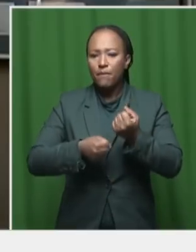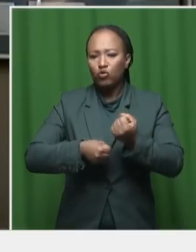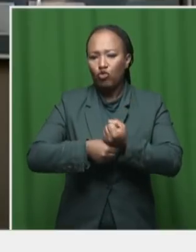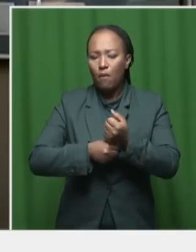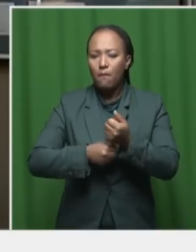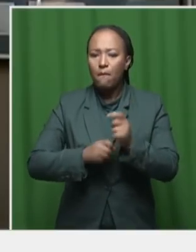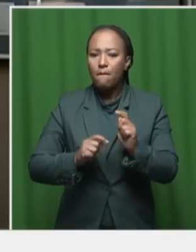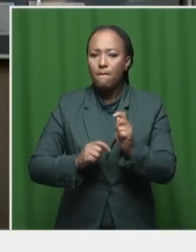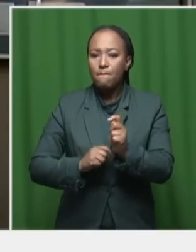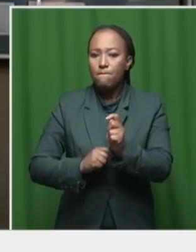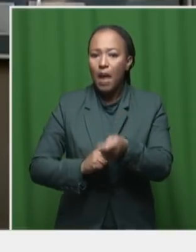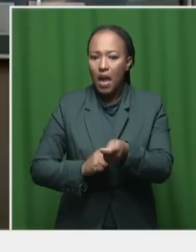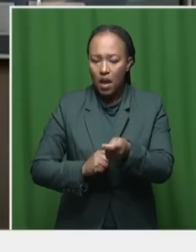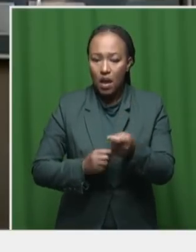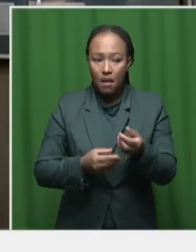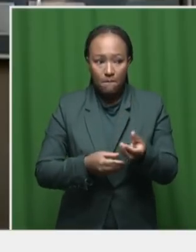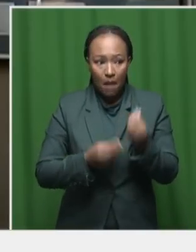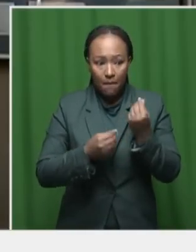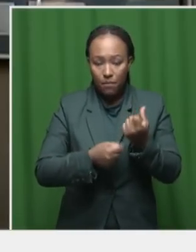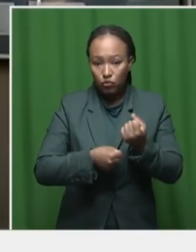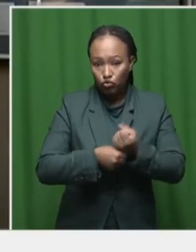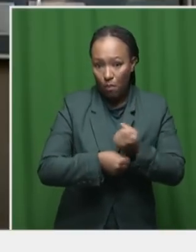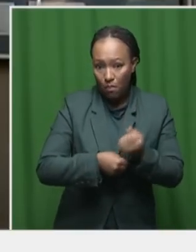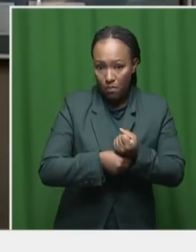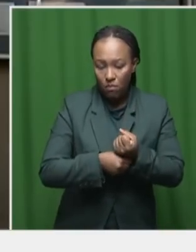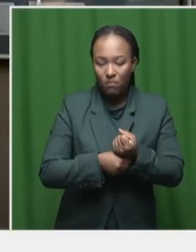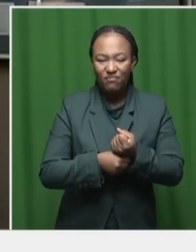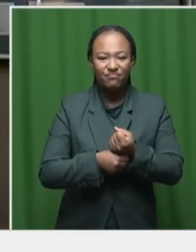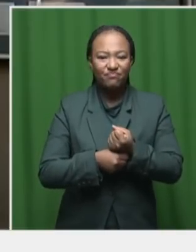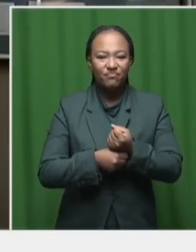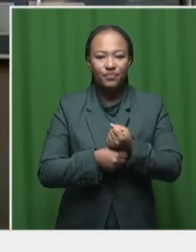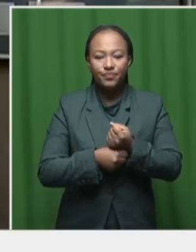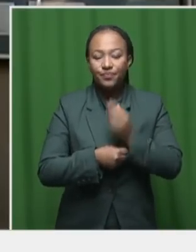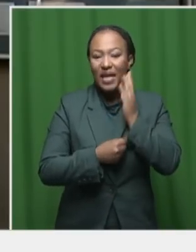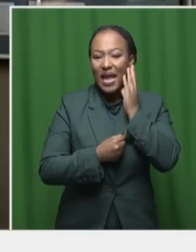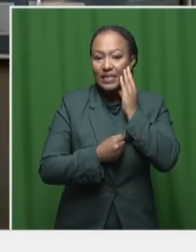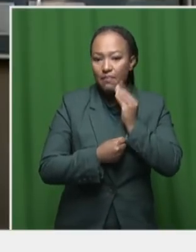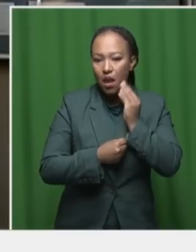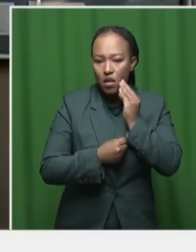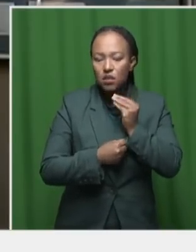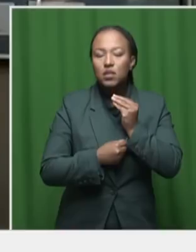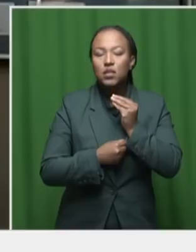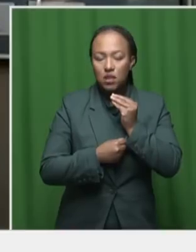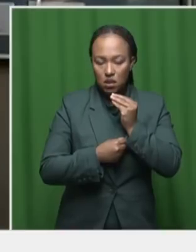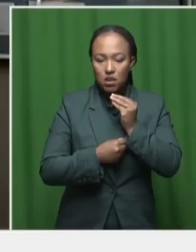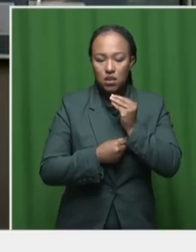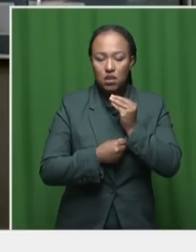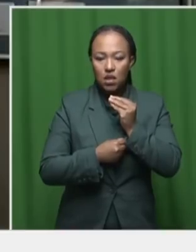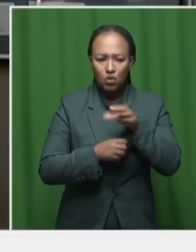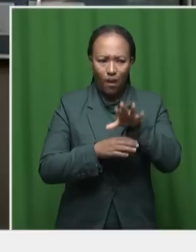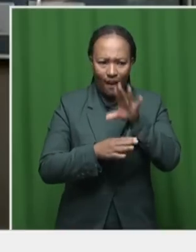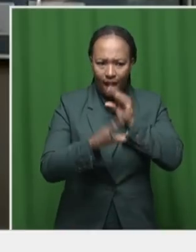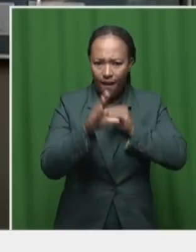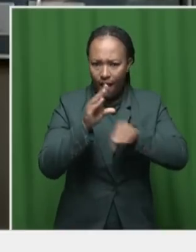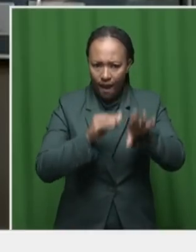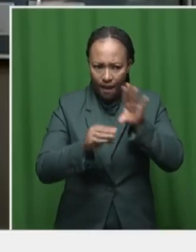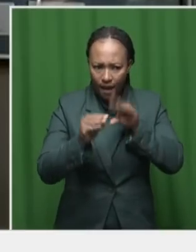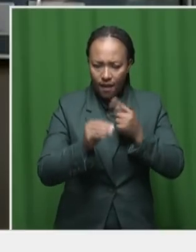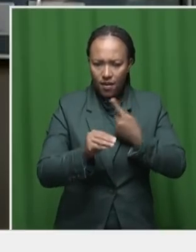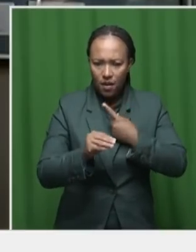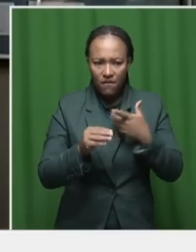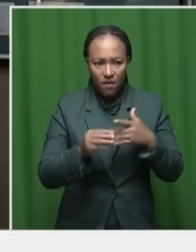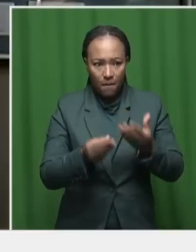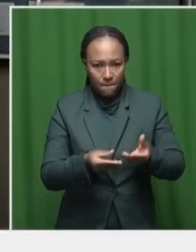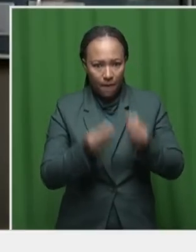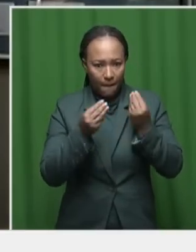a job. So if you can find any kind of job, experience is the best that you can do to invest in yourself. And once you've got a